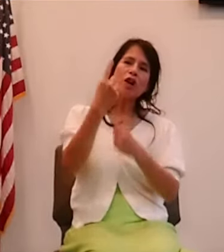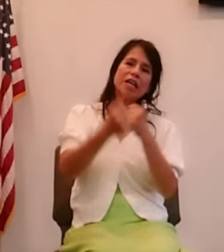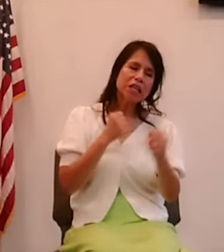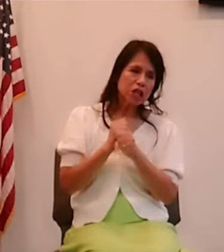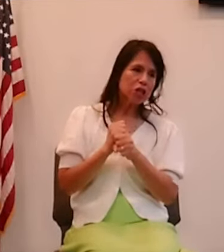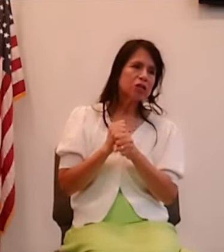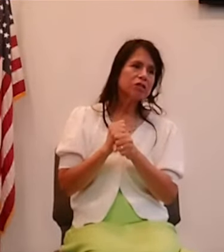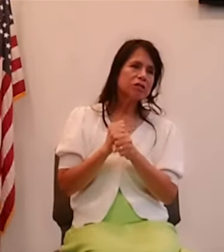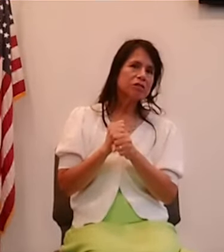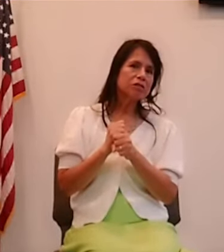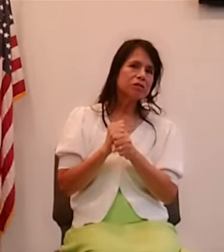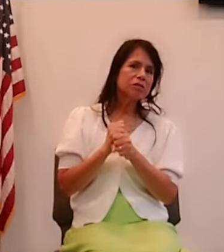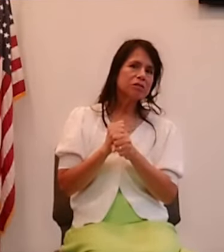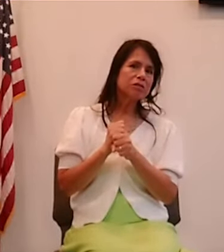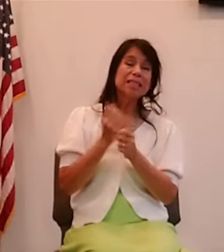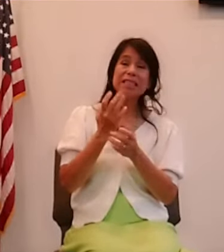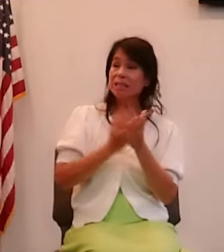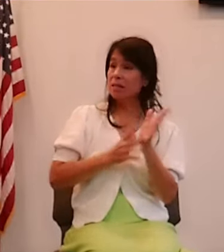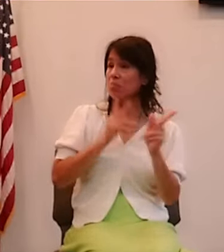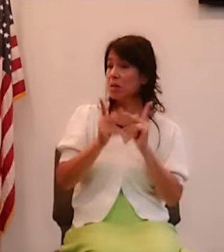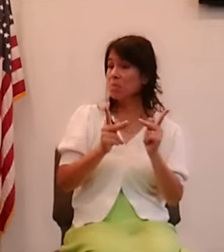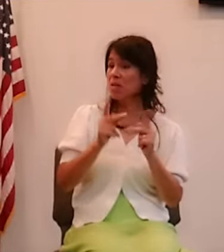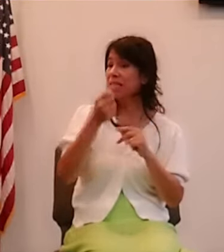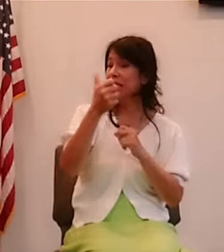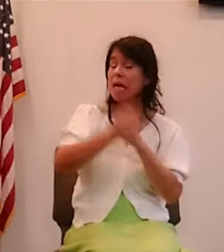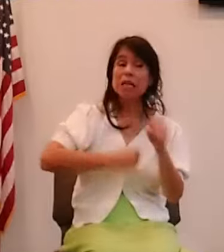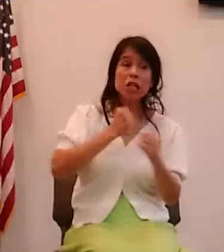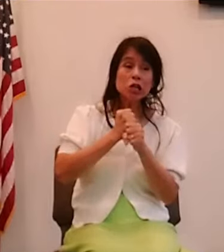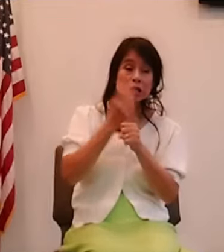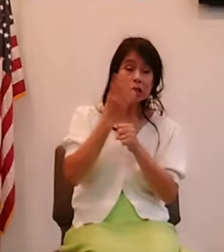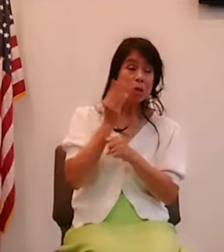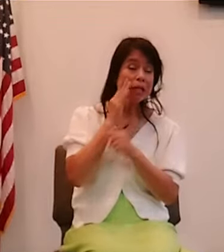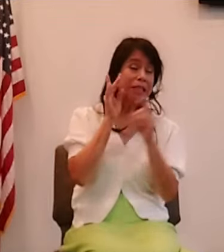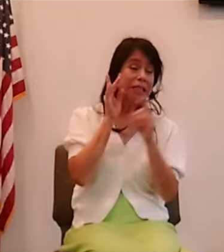a year, some people 10 years.